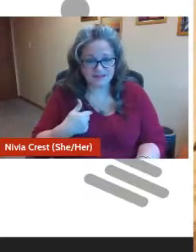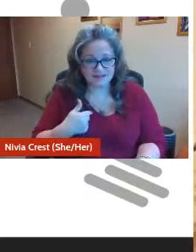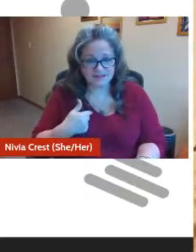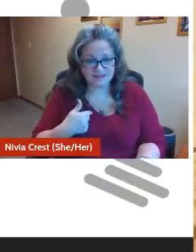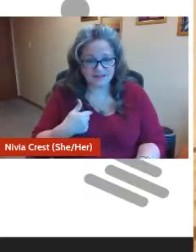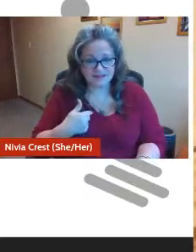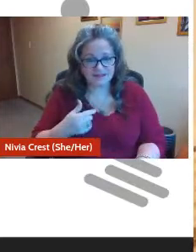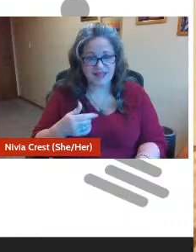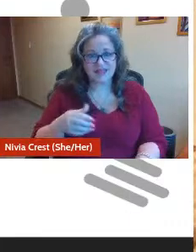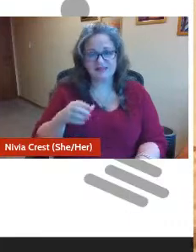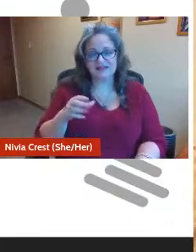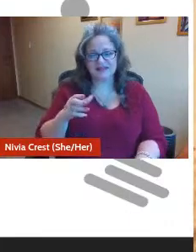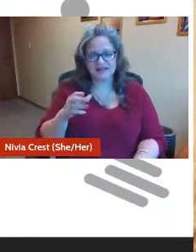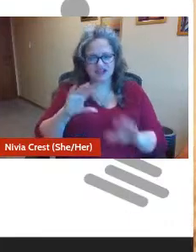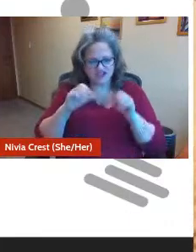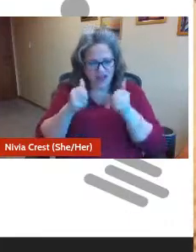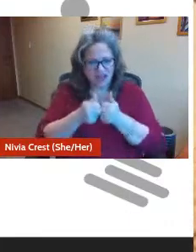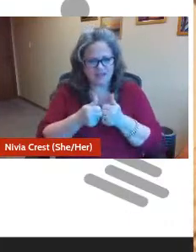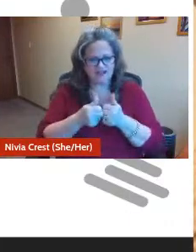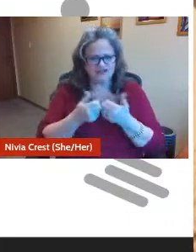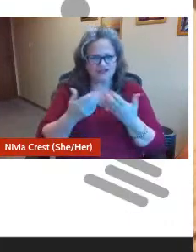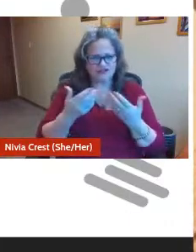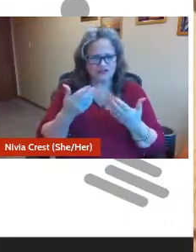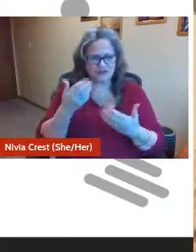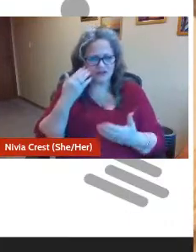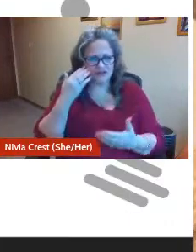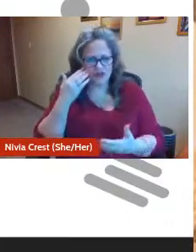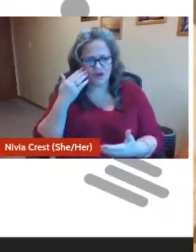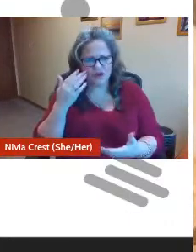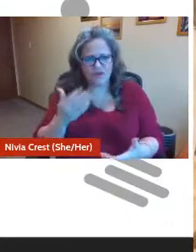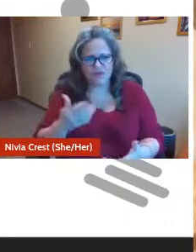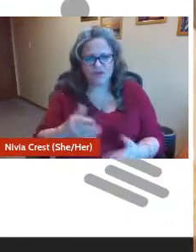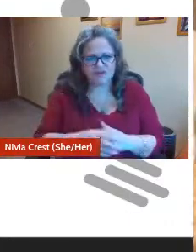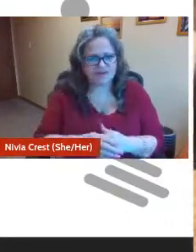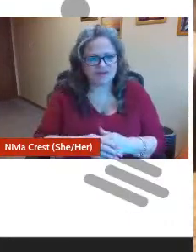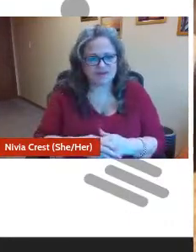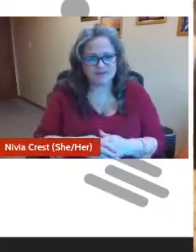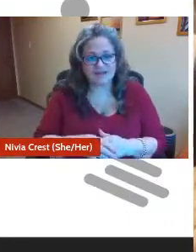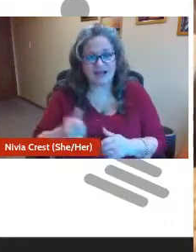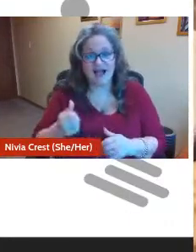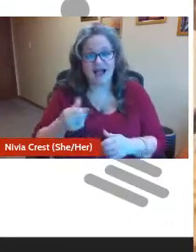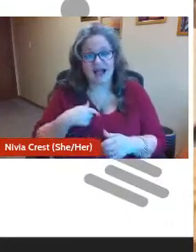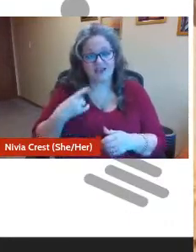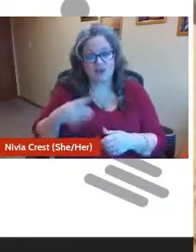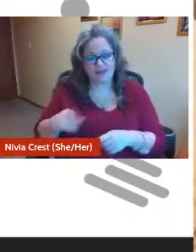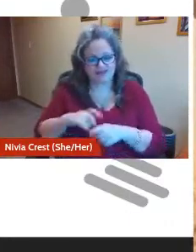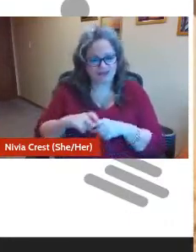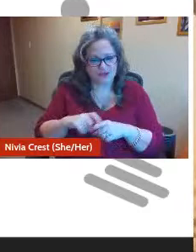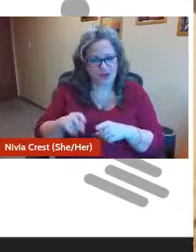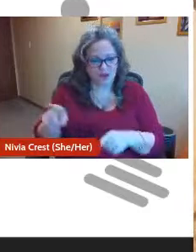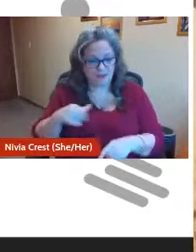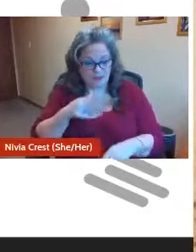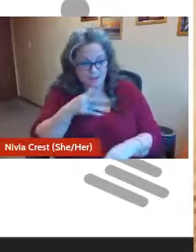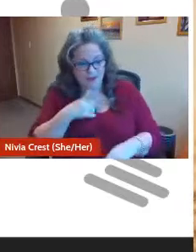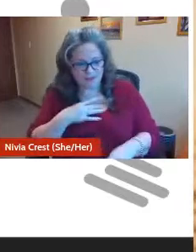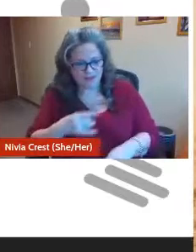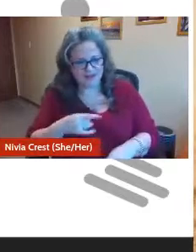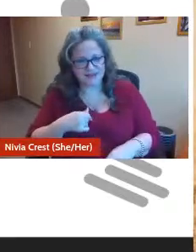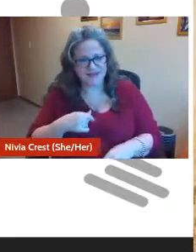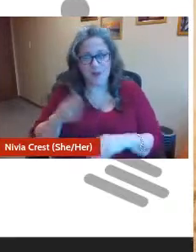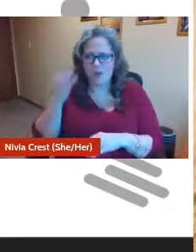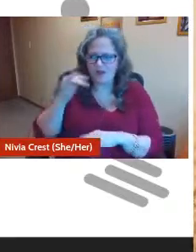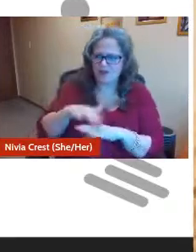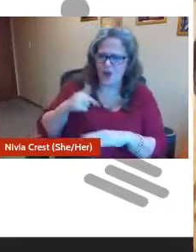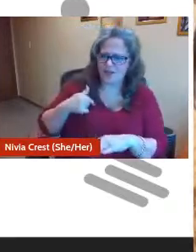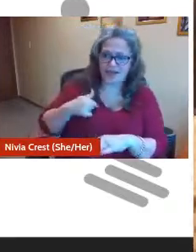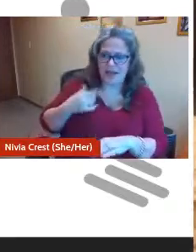mechanically challenging, my mother calls me, like measurements. I was like, I don't like to sew. So why are you calling me over